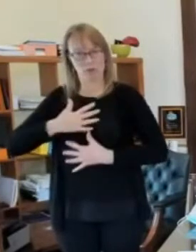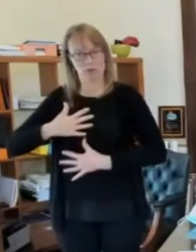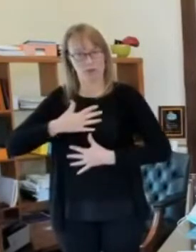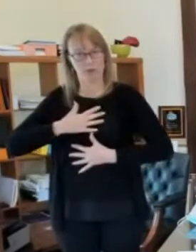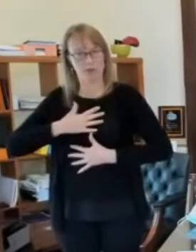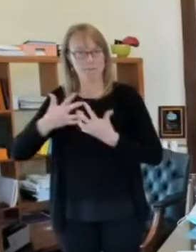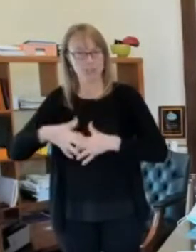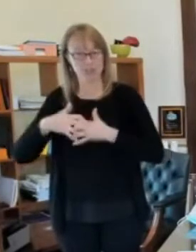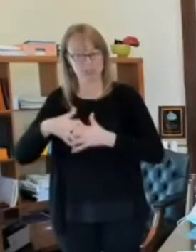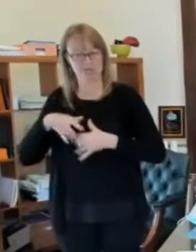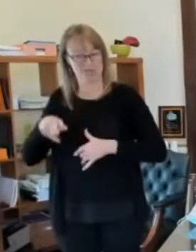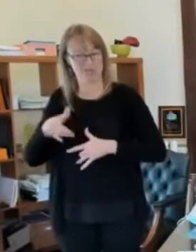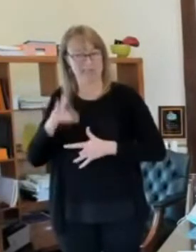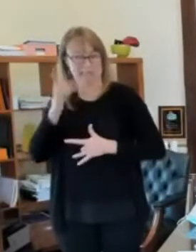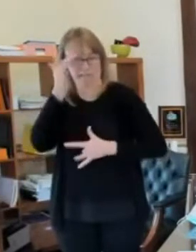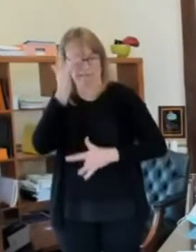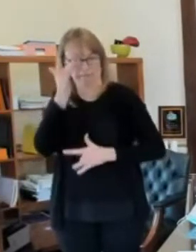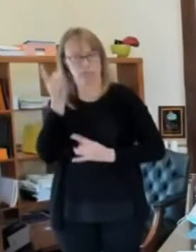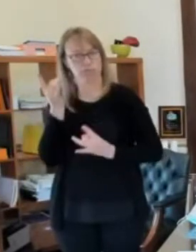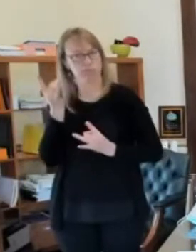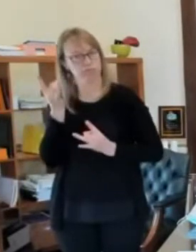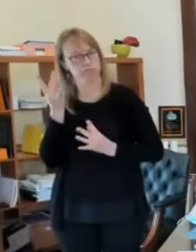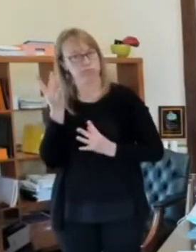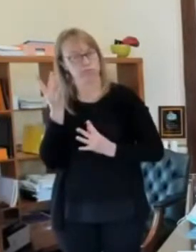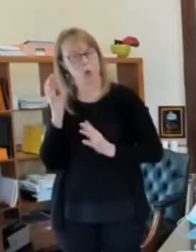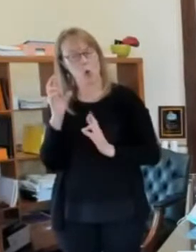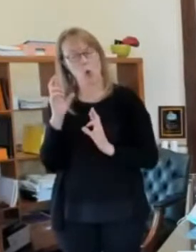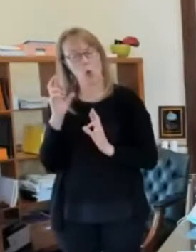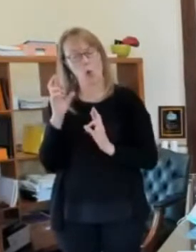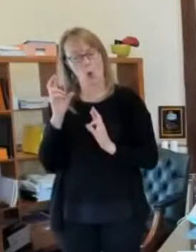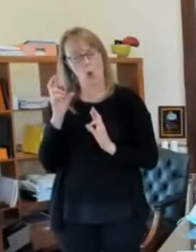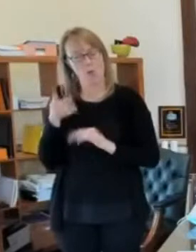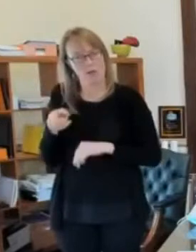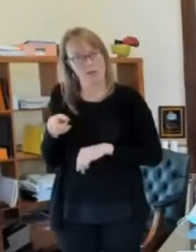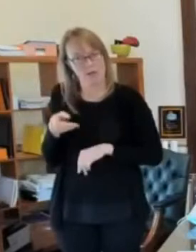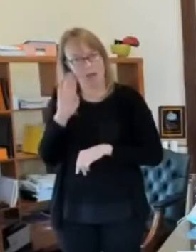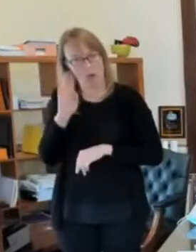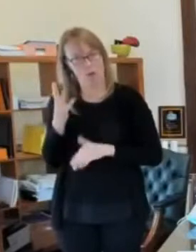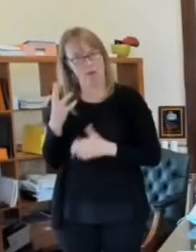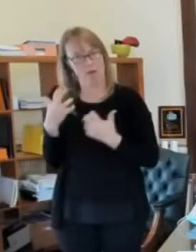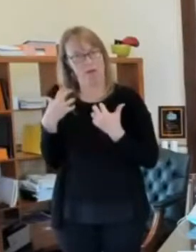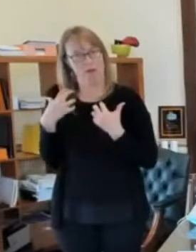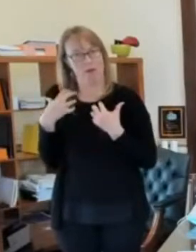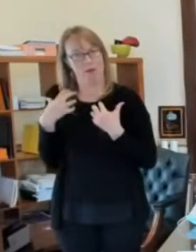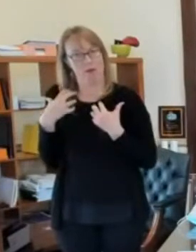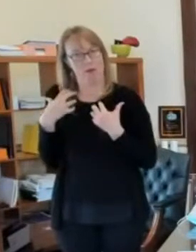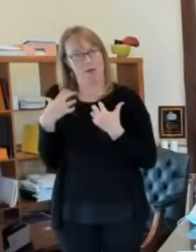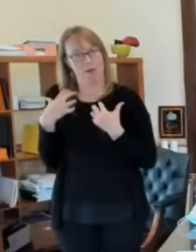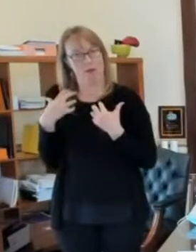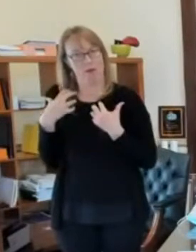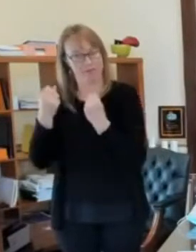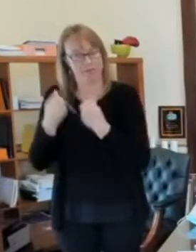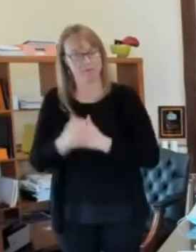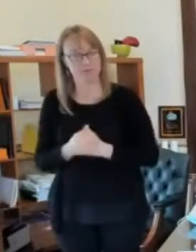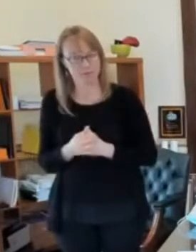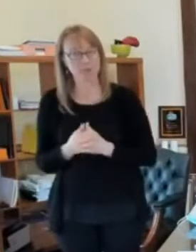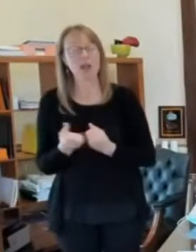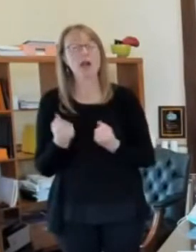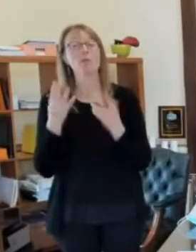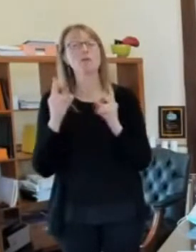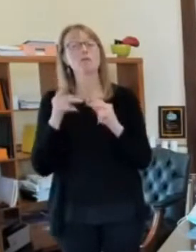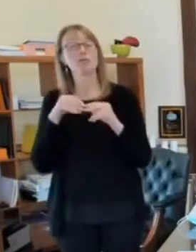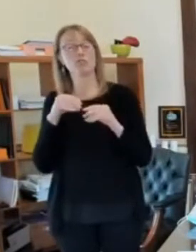So hopefully they will make a good recovery. Number of patients admitted to the hospital 2 days ago